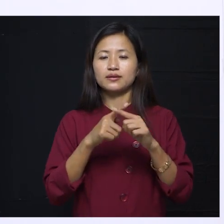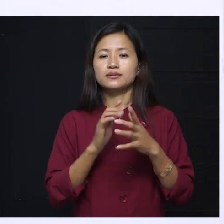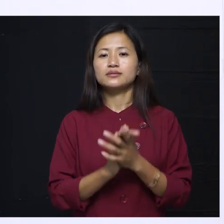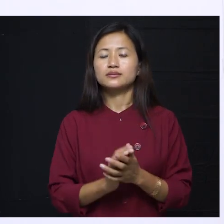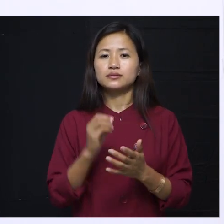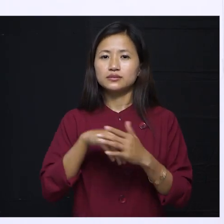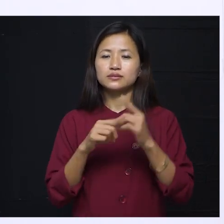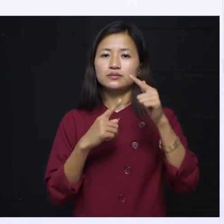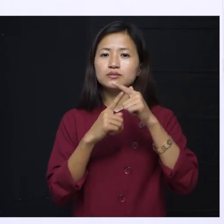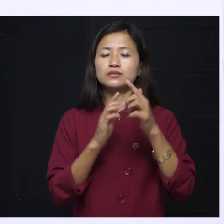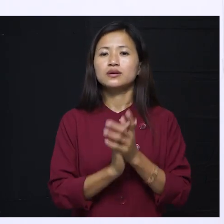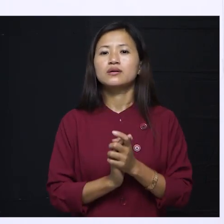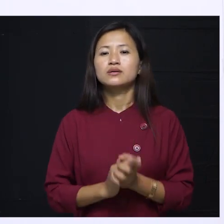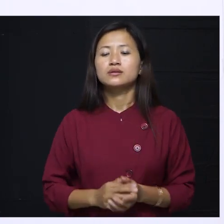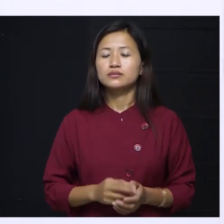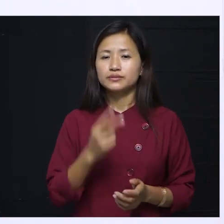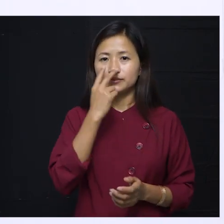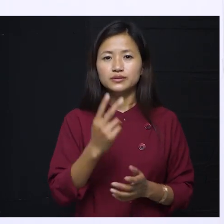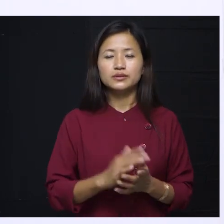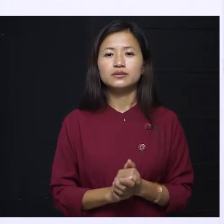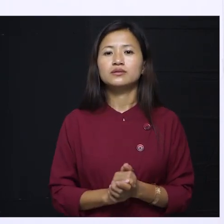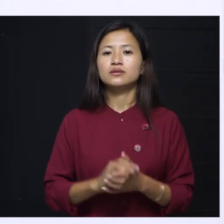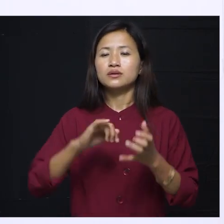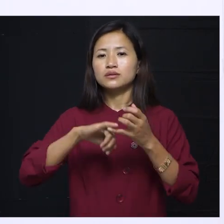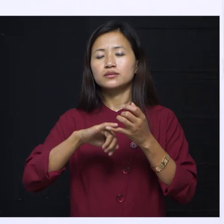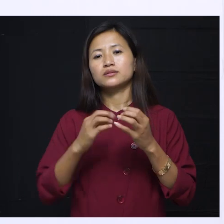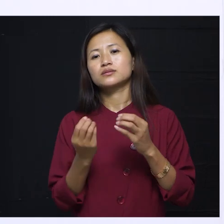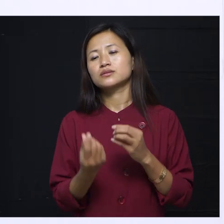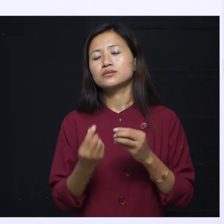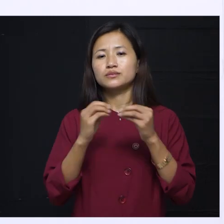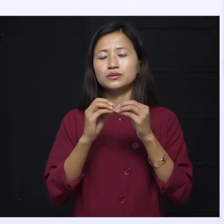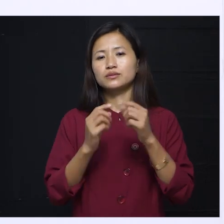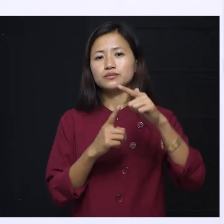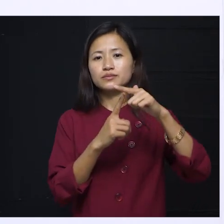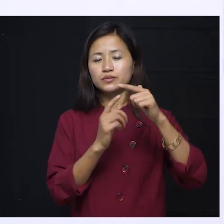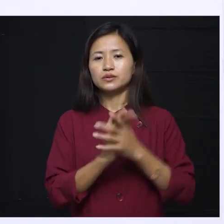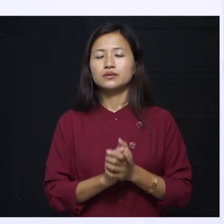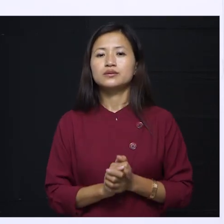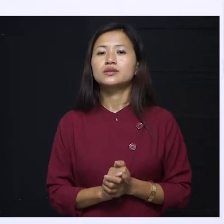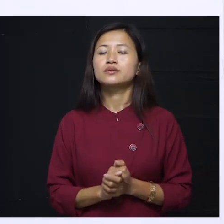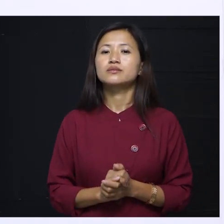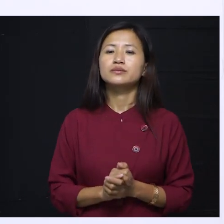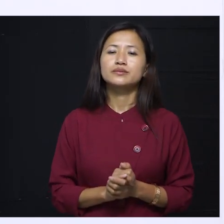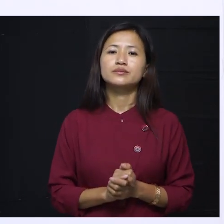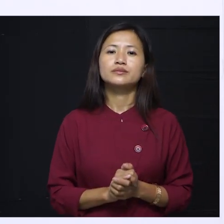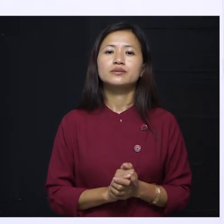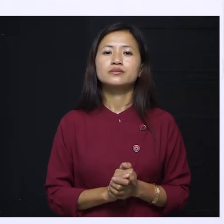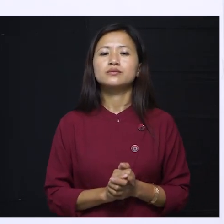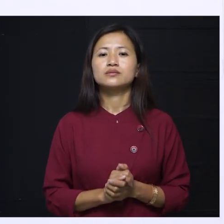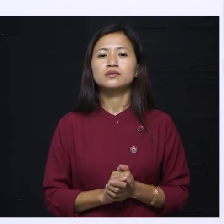this topic. I have mentioned, if you have noticed, subtopic. So the word itself,